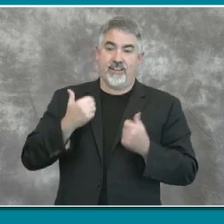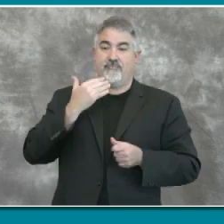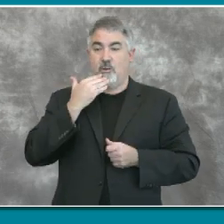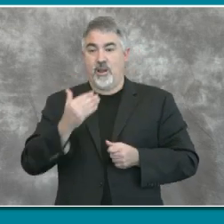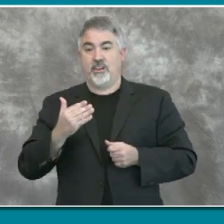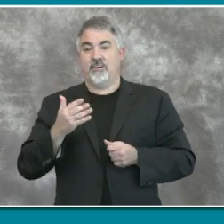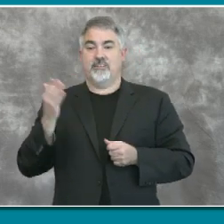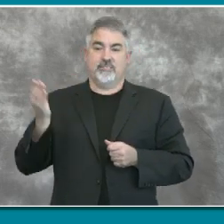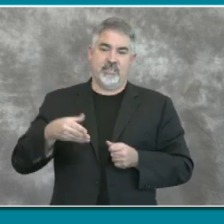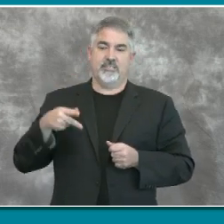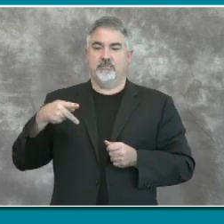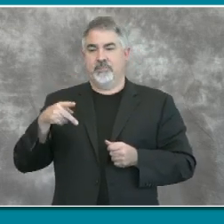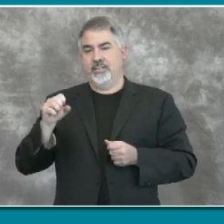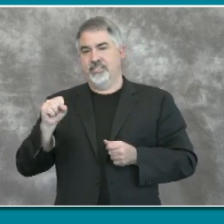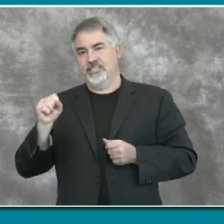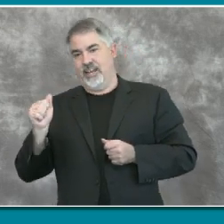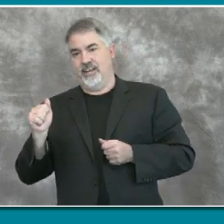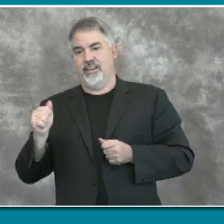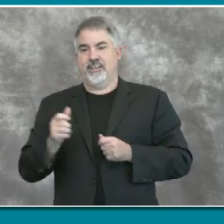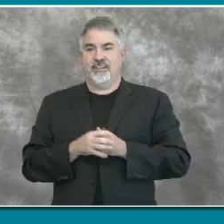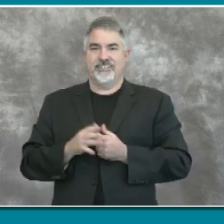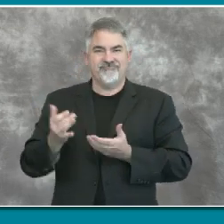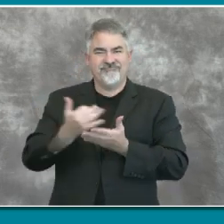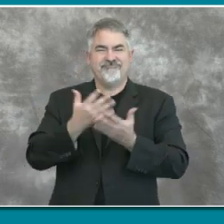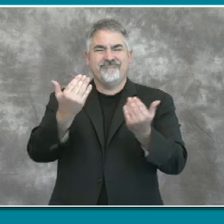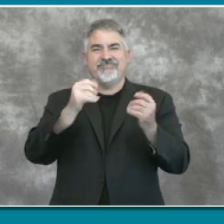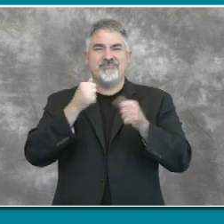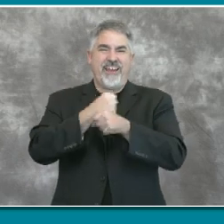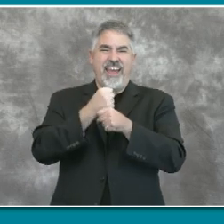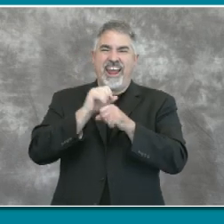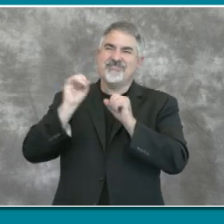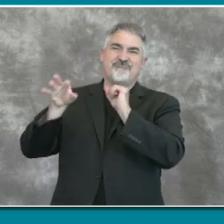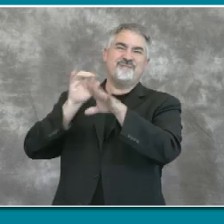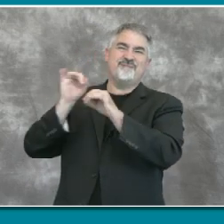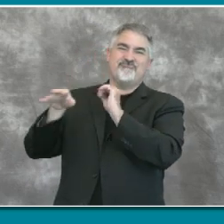livewellsd.org/PSA to gather the information on what you can do.